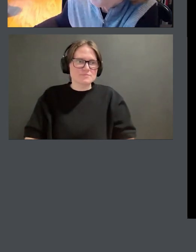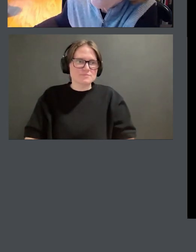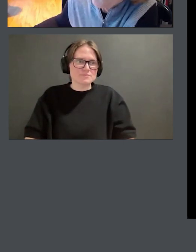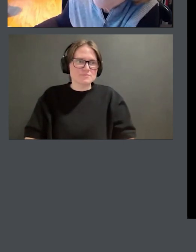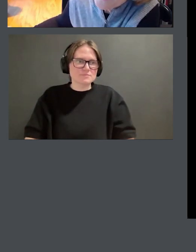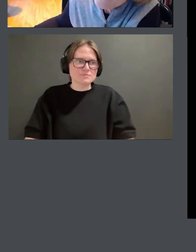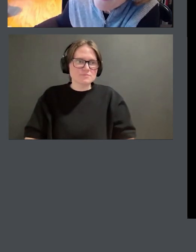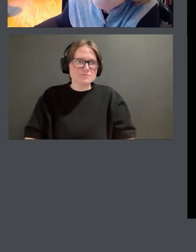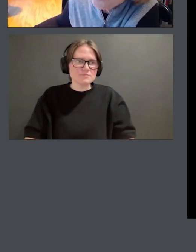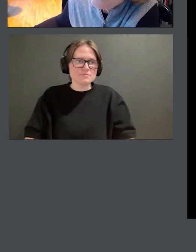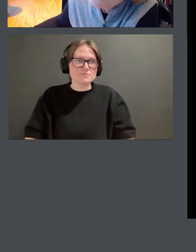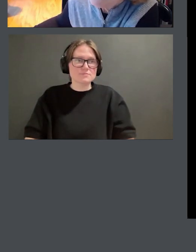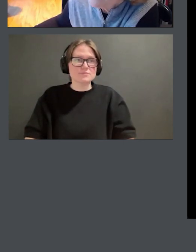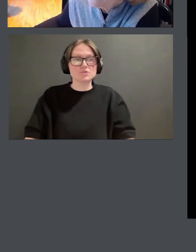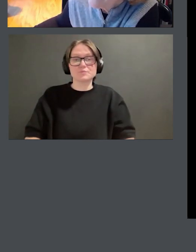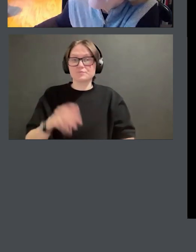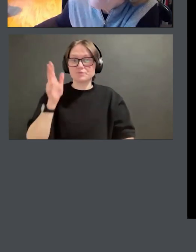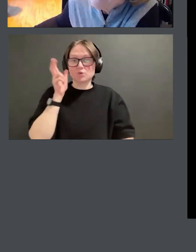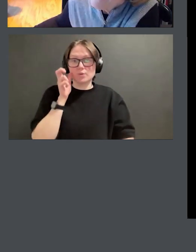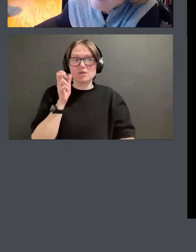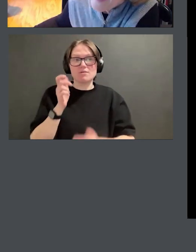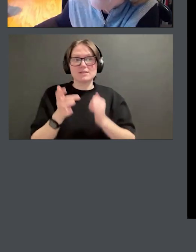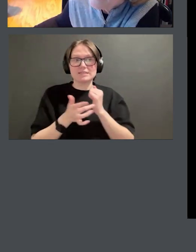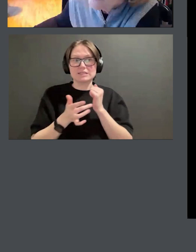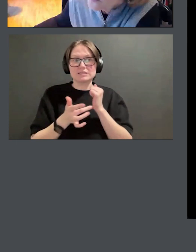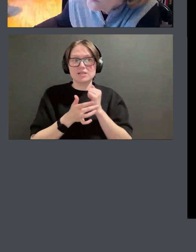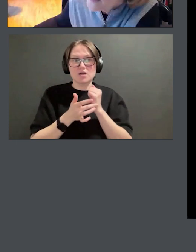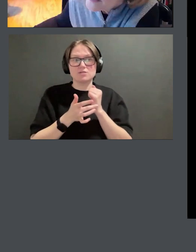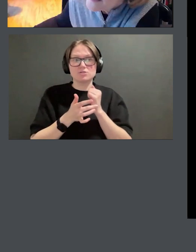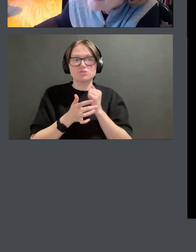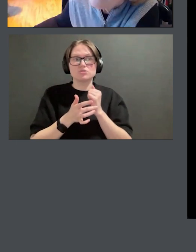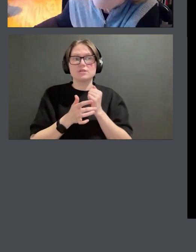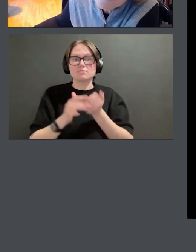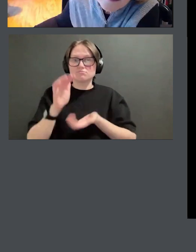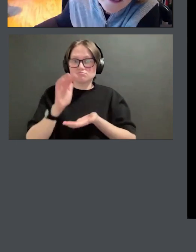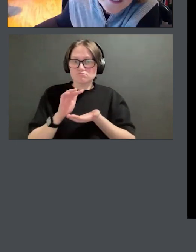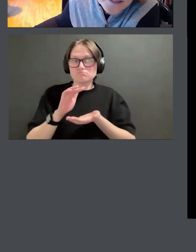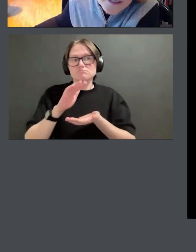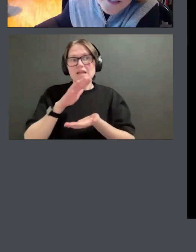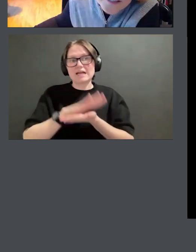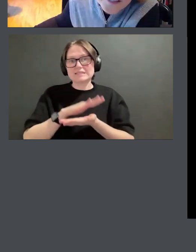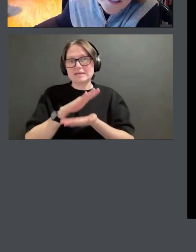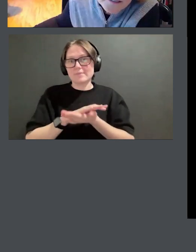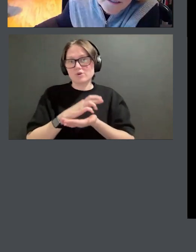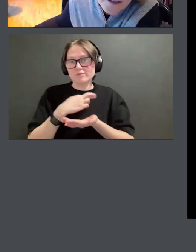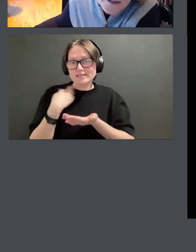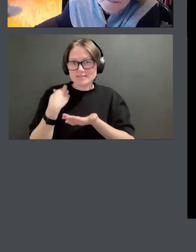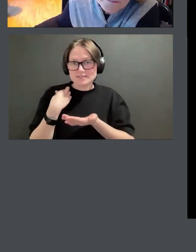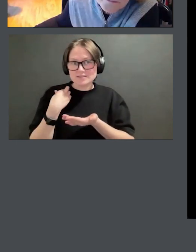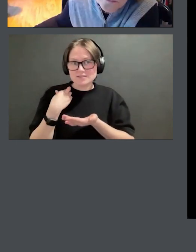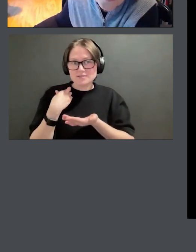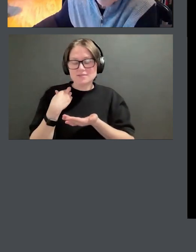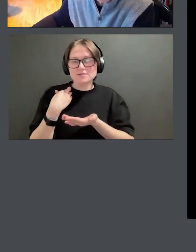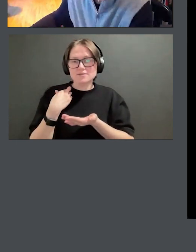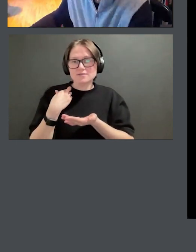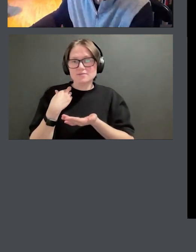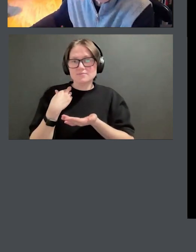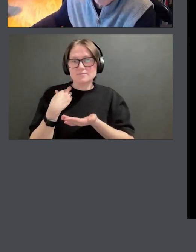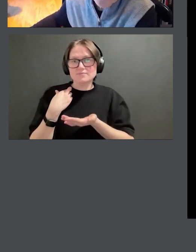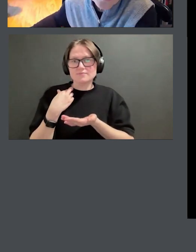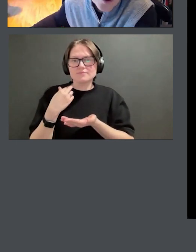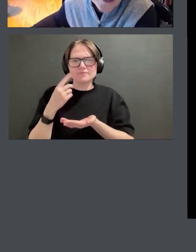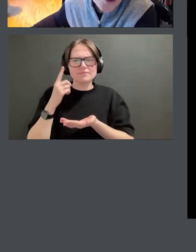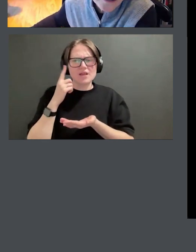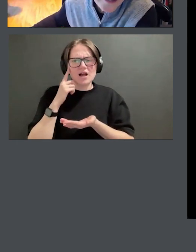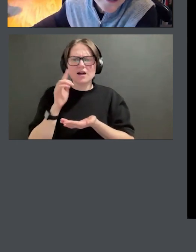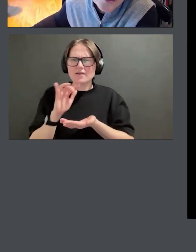So, do hearing technologies mitigate academic risks? I think that's, as I said, when we were